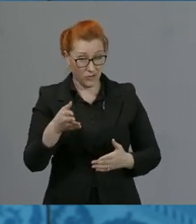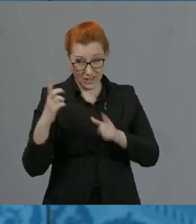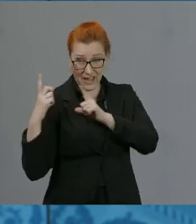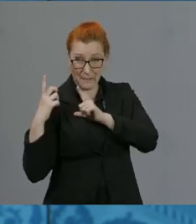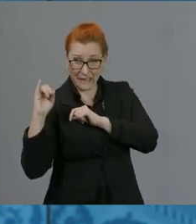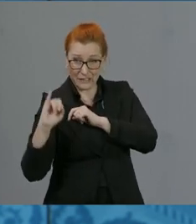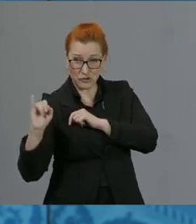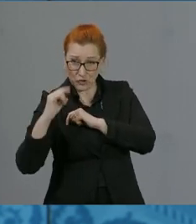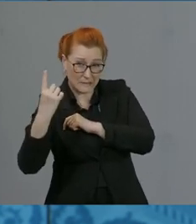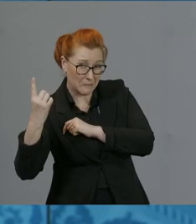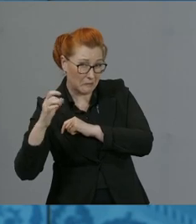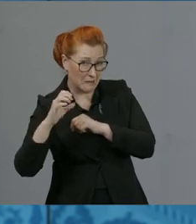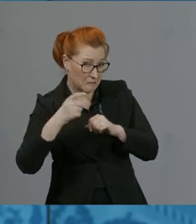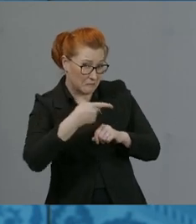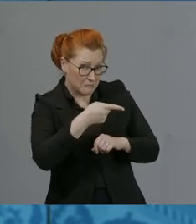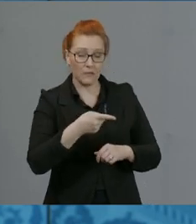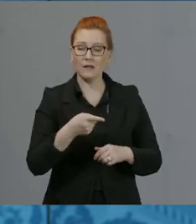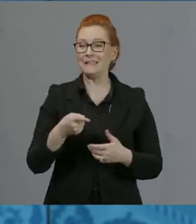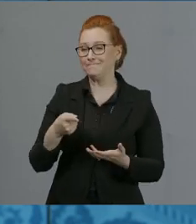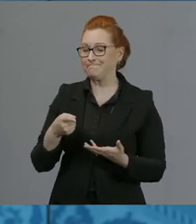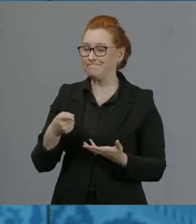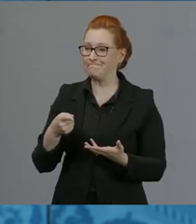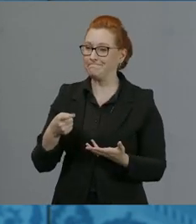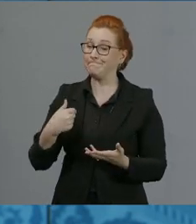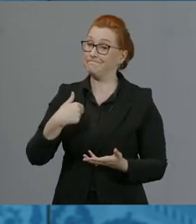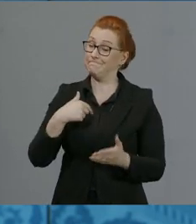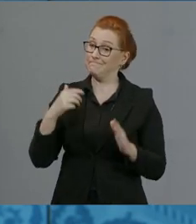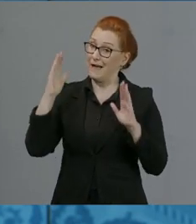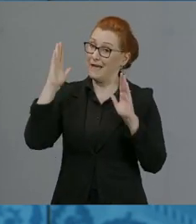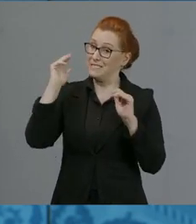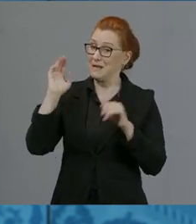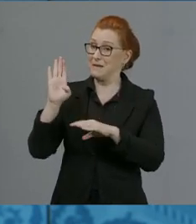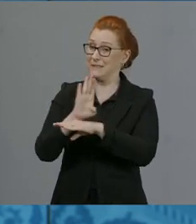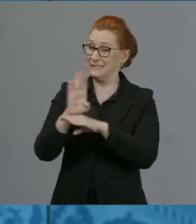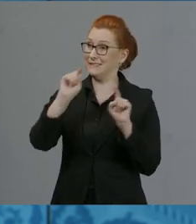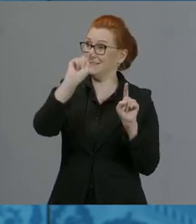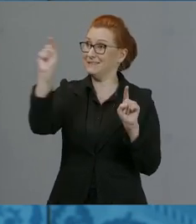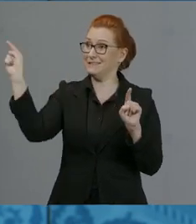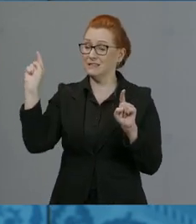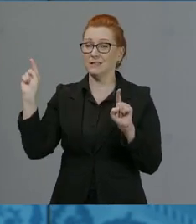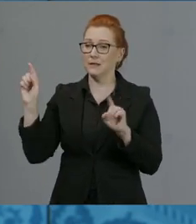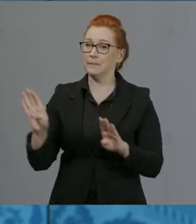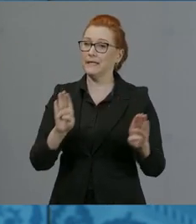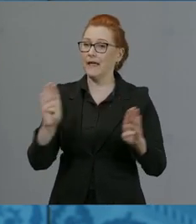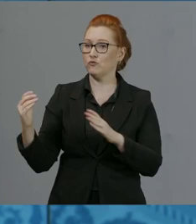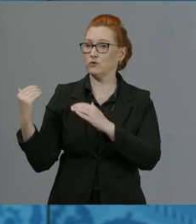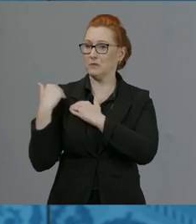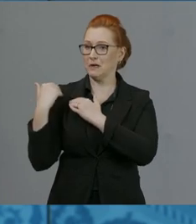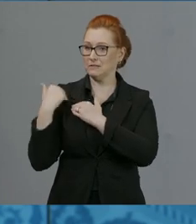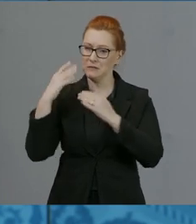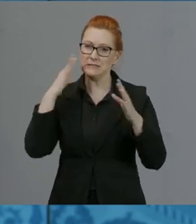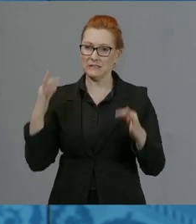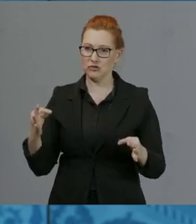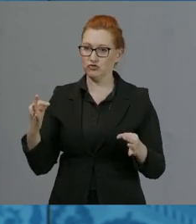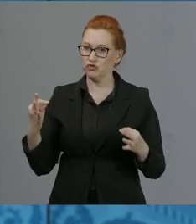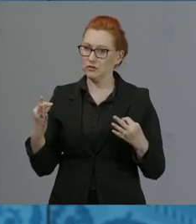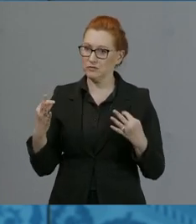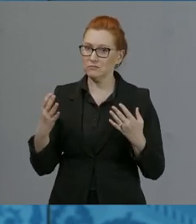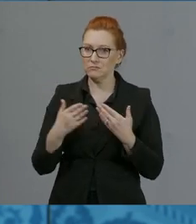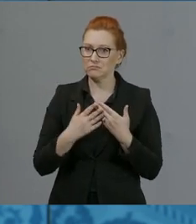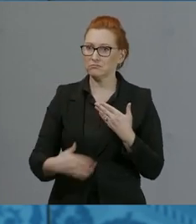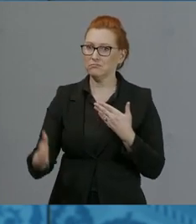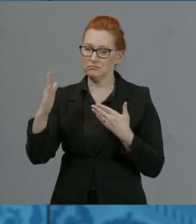would expect businesses to act responsibly and to make responsible decisions in the